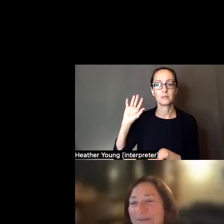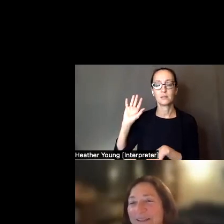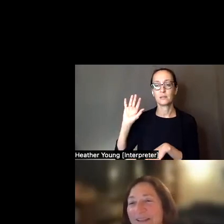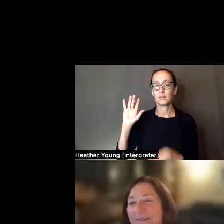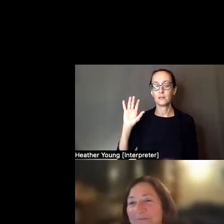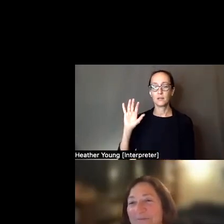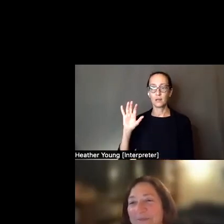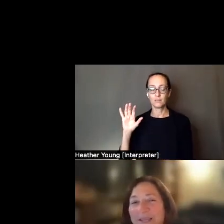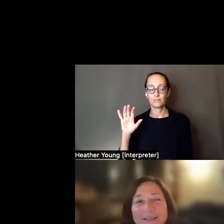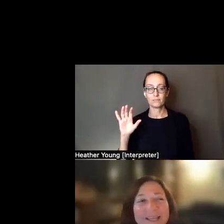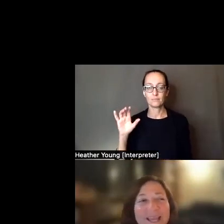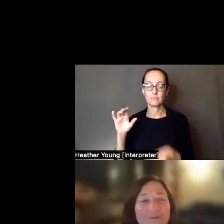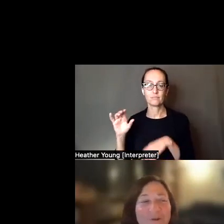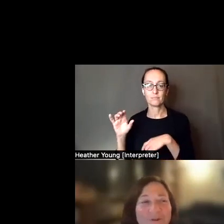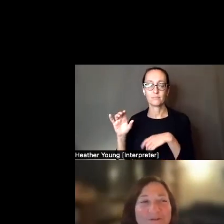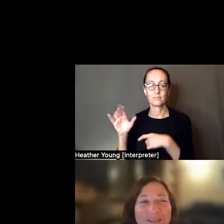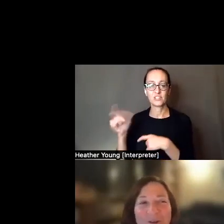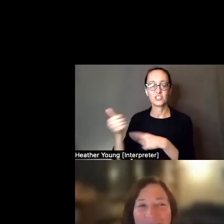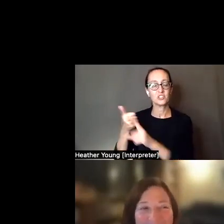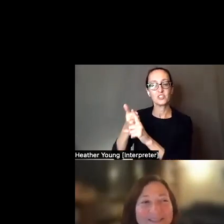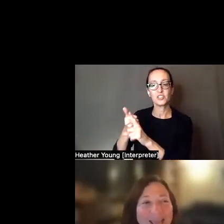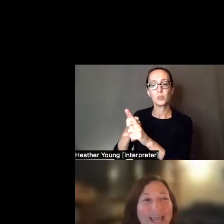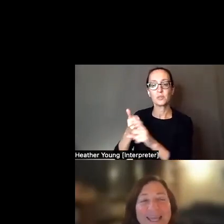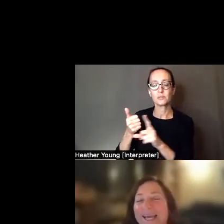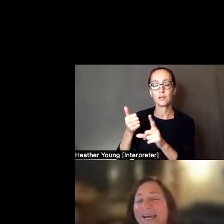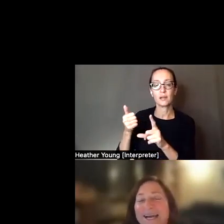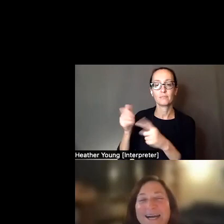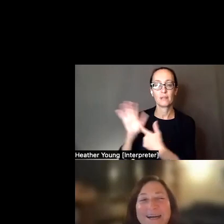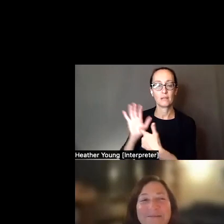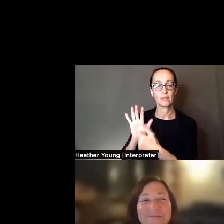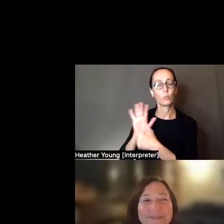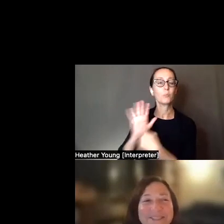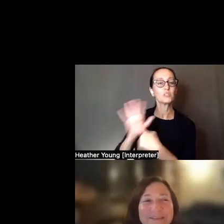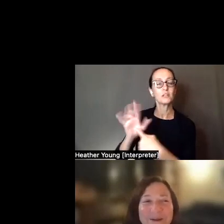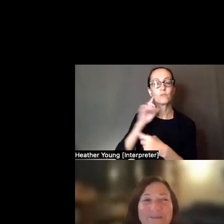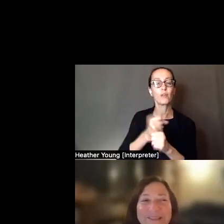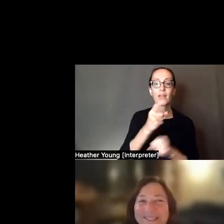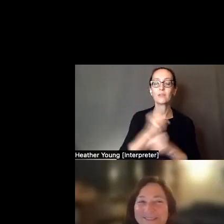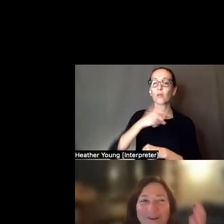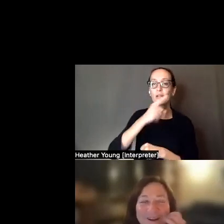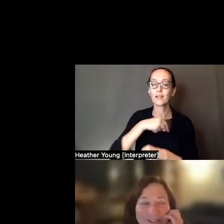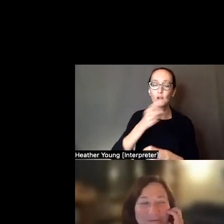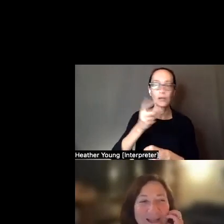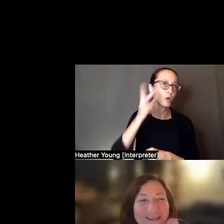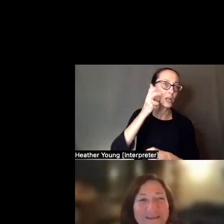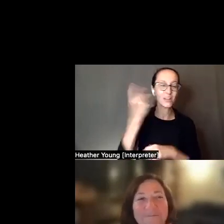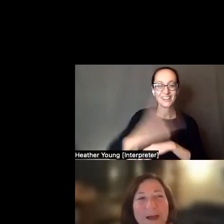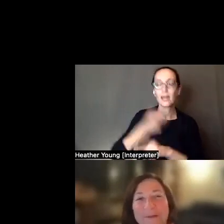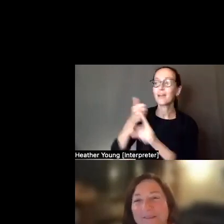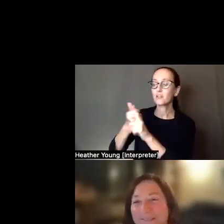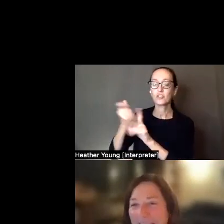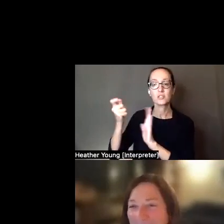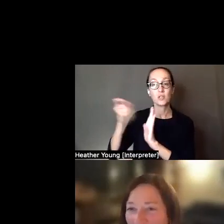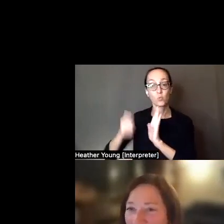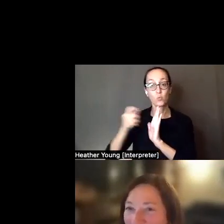for the annual hearing day. She wrote this article about my